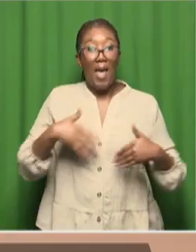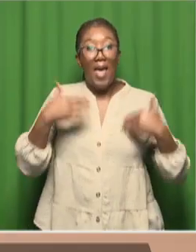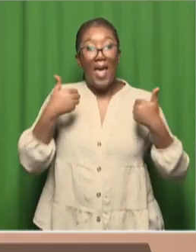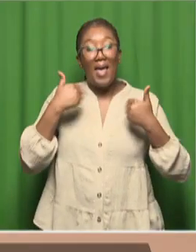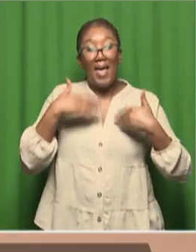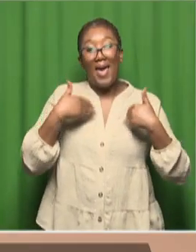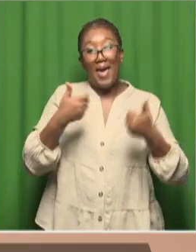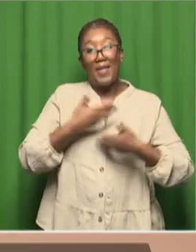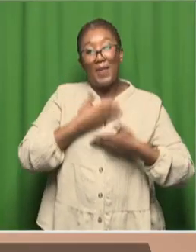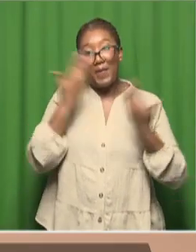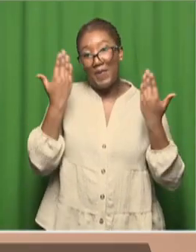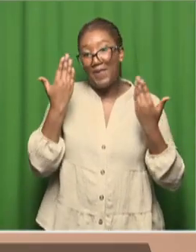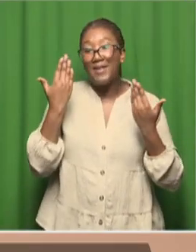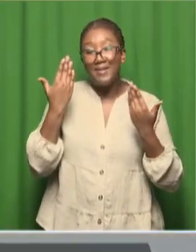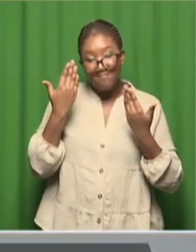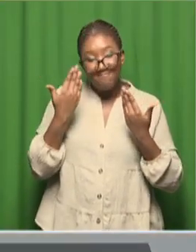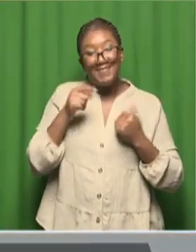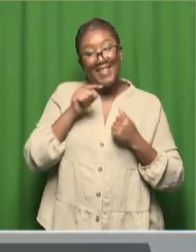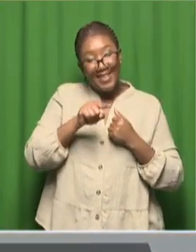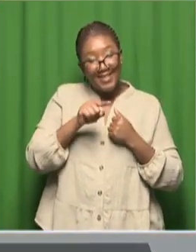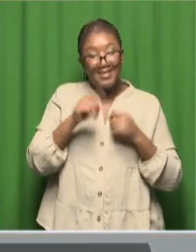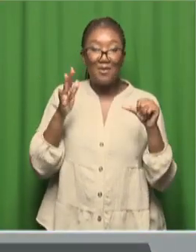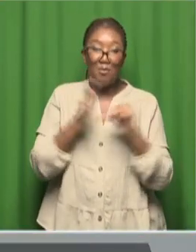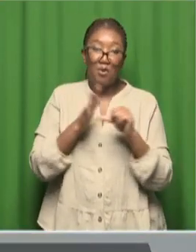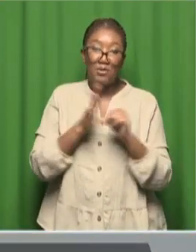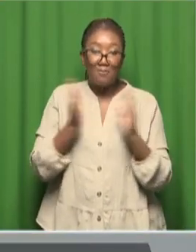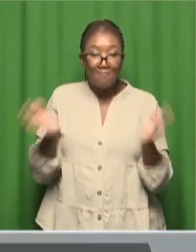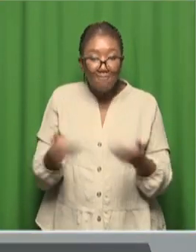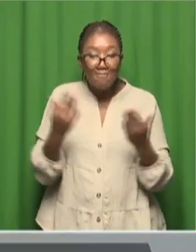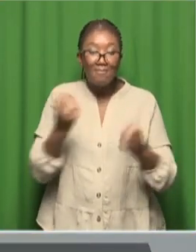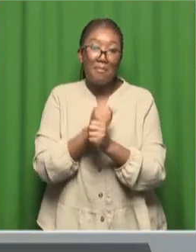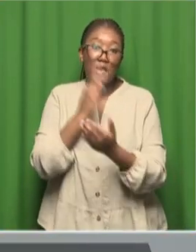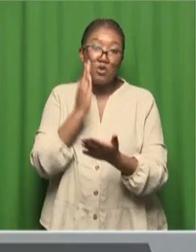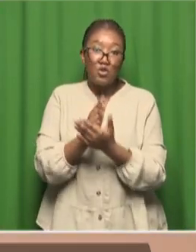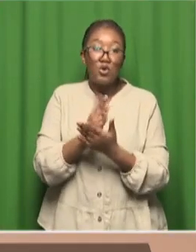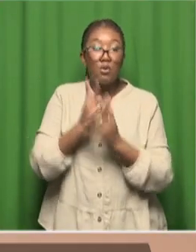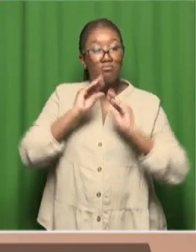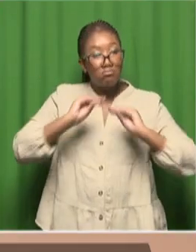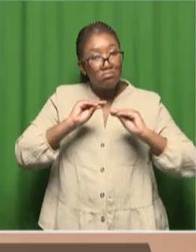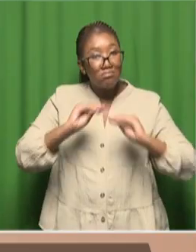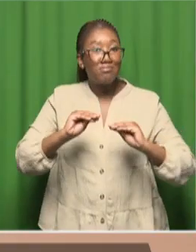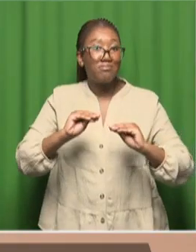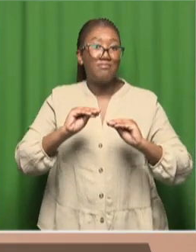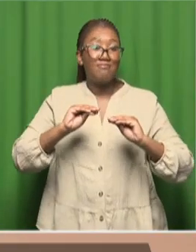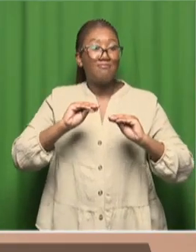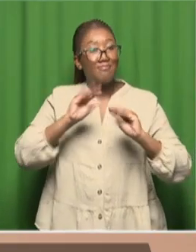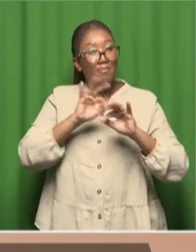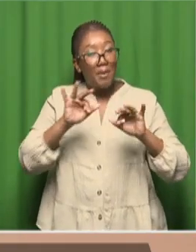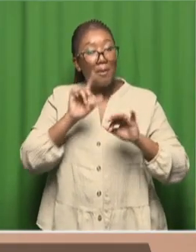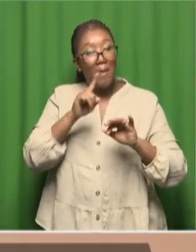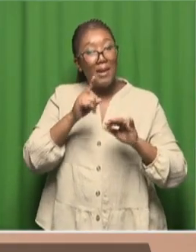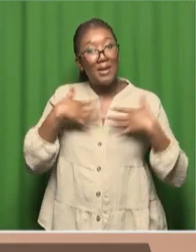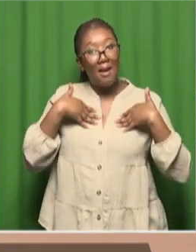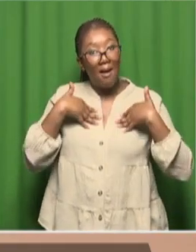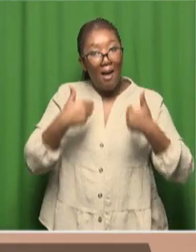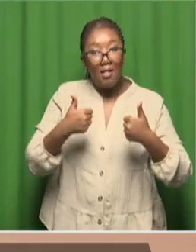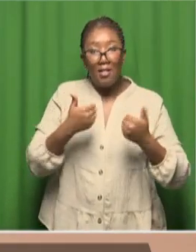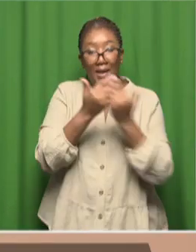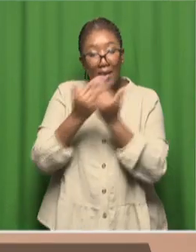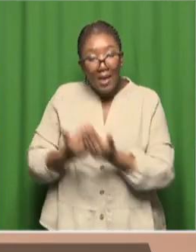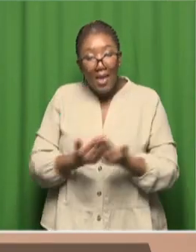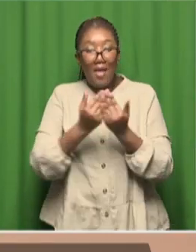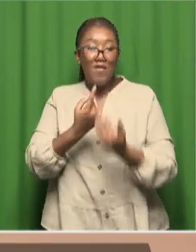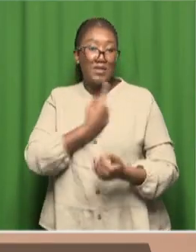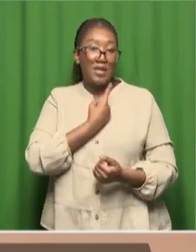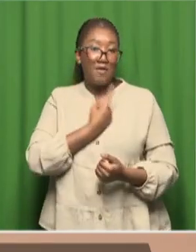lifestyles, and that is a big problem. So we need to ensure that we educate people on healthy lifestyles, looking after yourselves, and ensuring